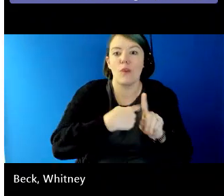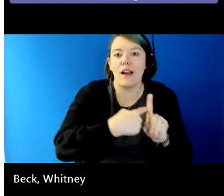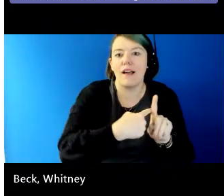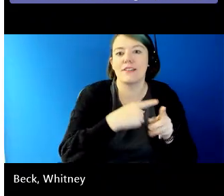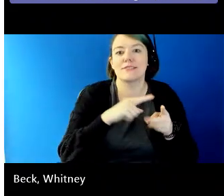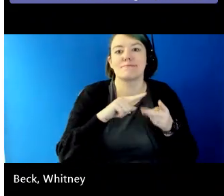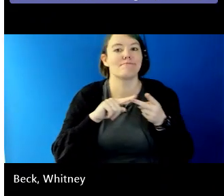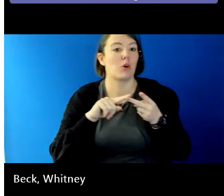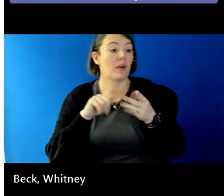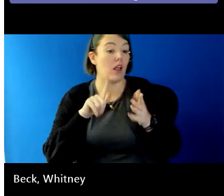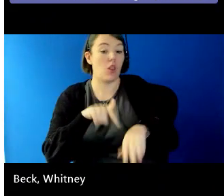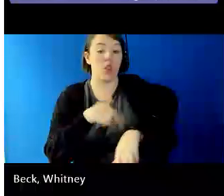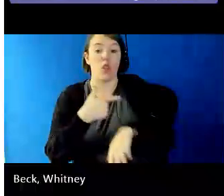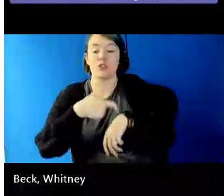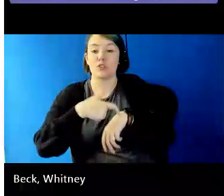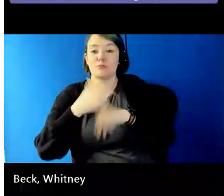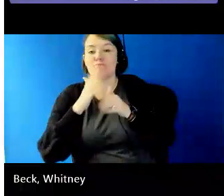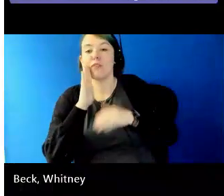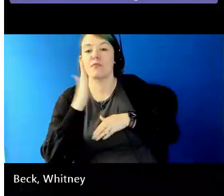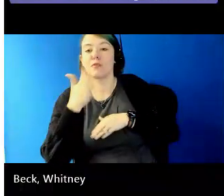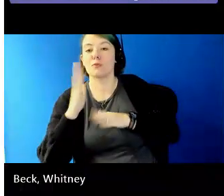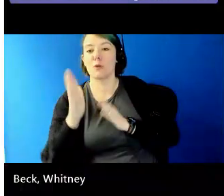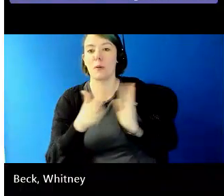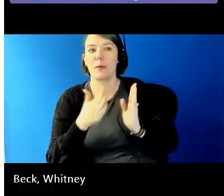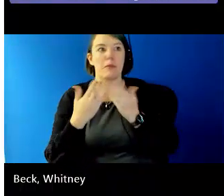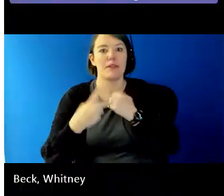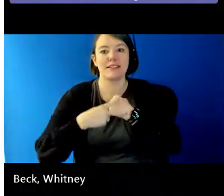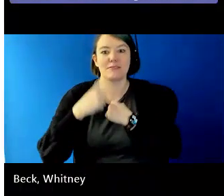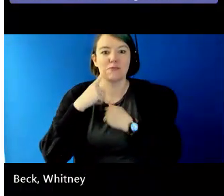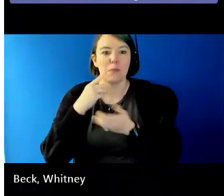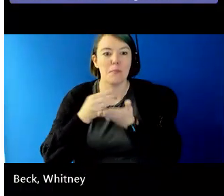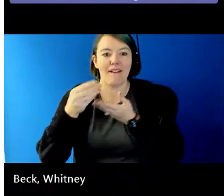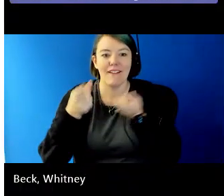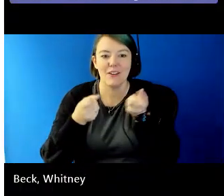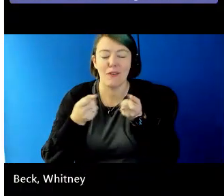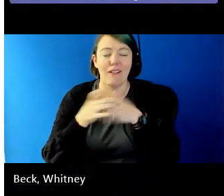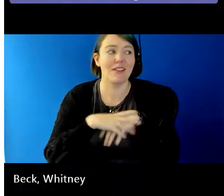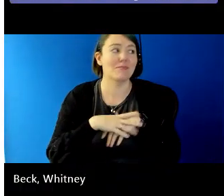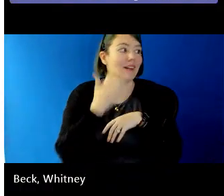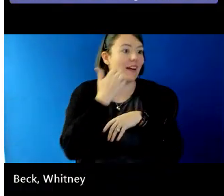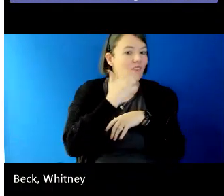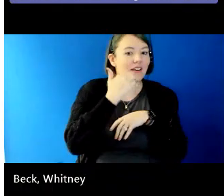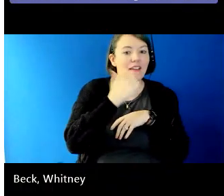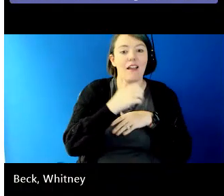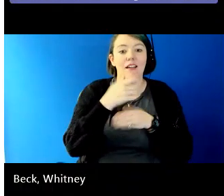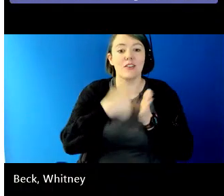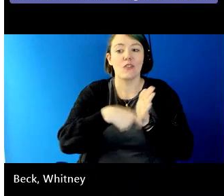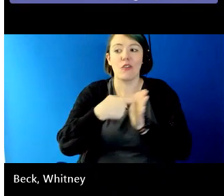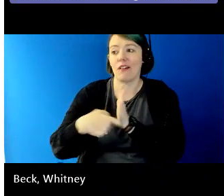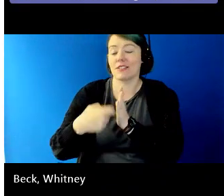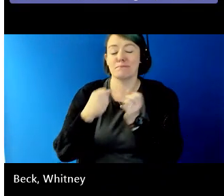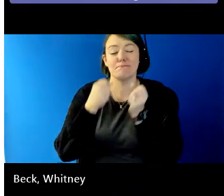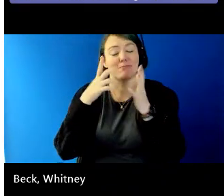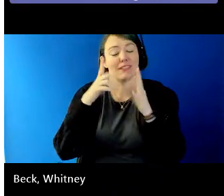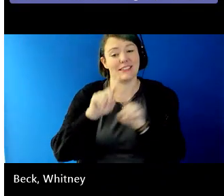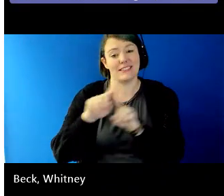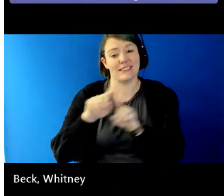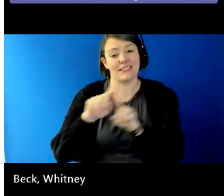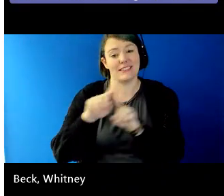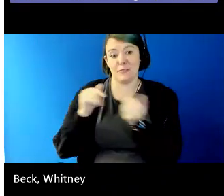for a vehicle, or even day-to-day expenses. There's a lot of different features for the program, but that ownership